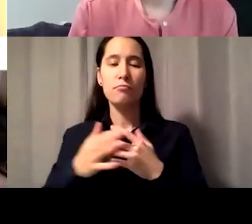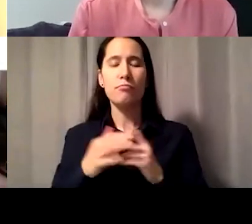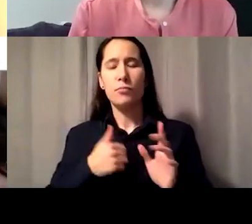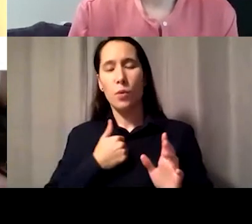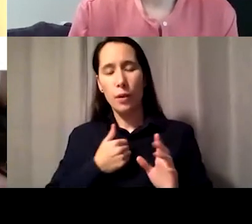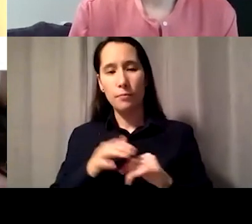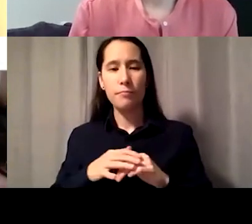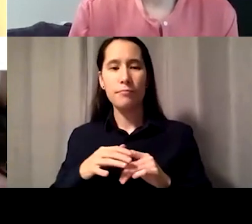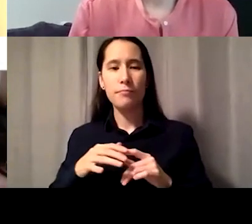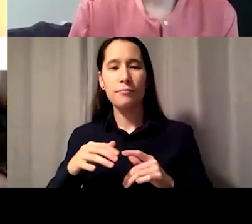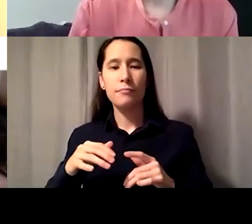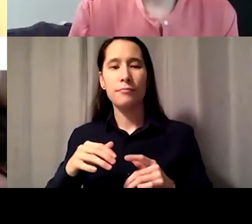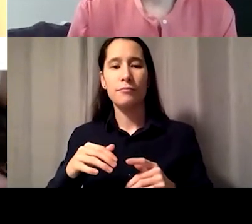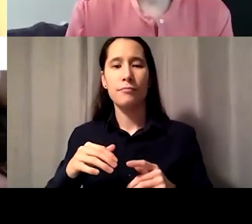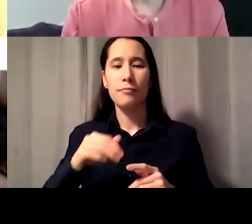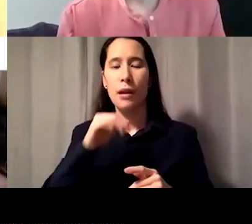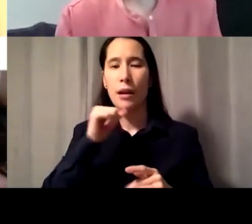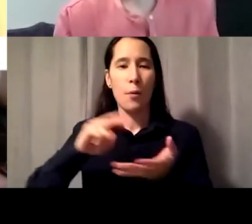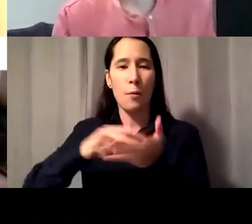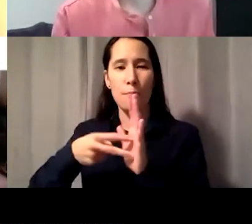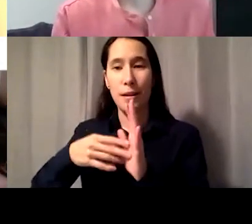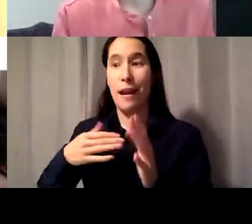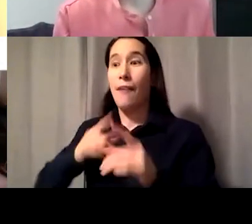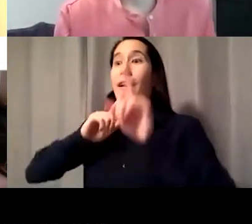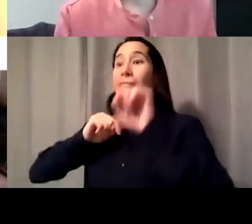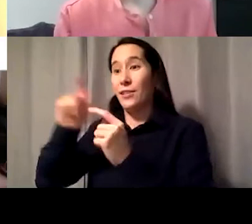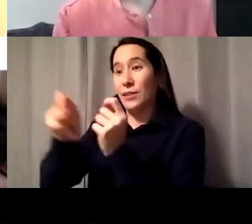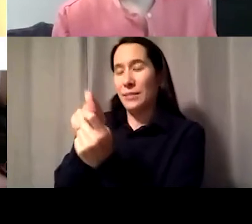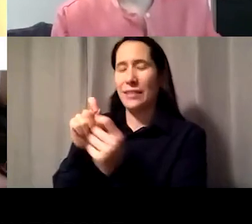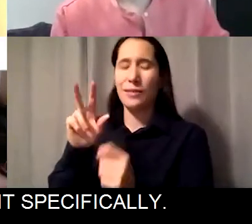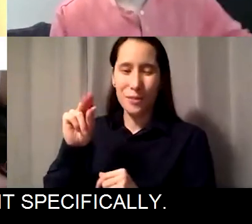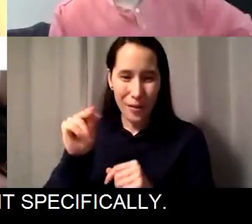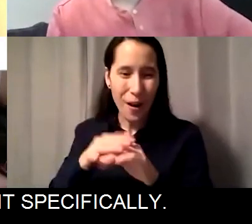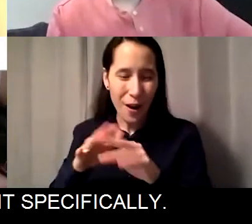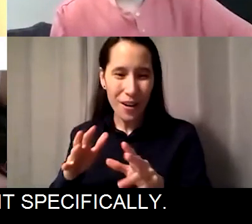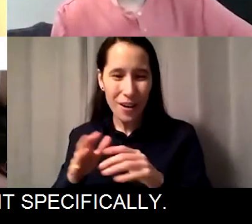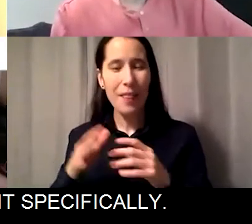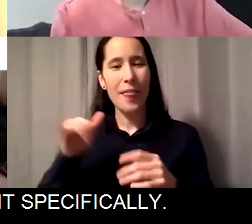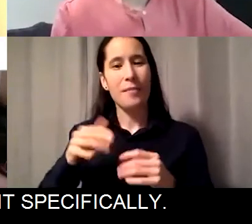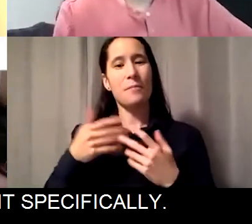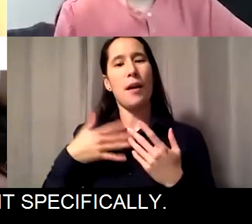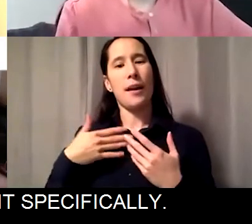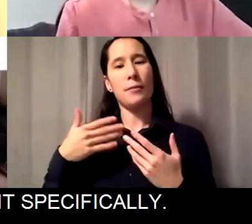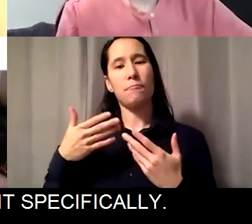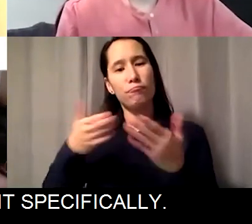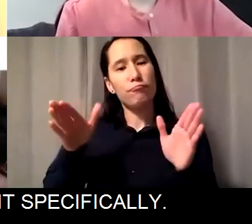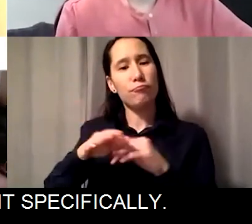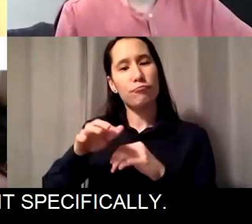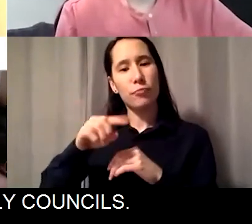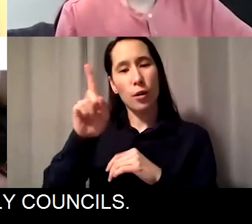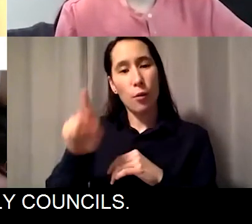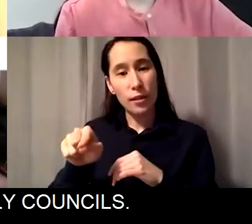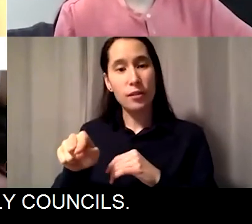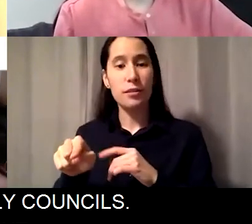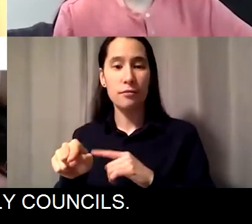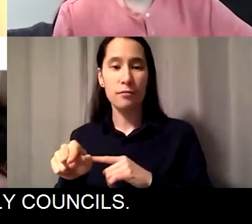I didn't mean to point that out to you to have an answer for it specifically, but that's my main question. I believe in the family councils